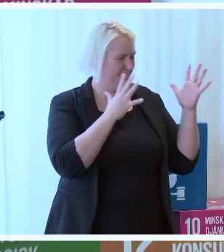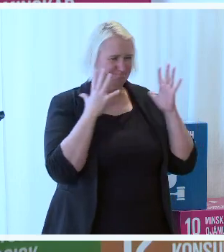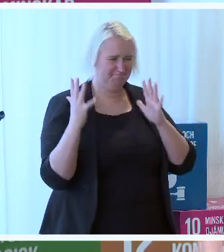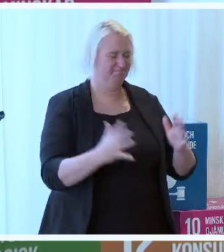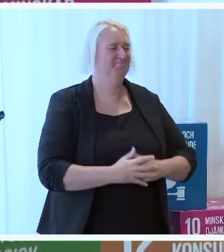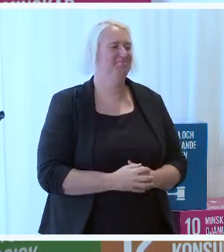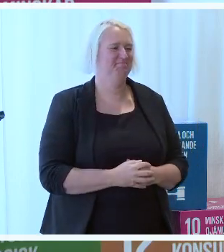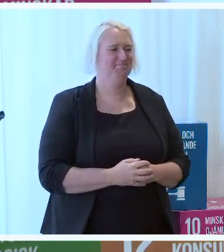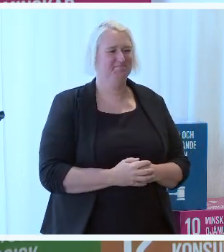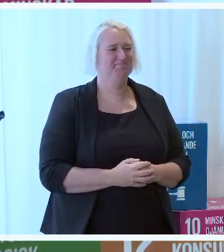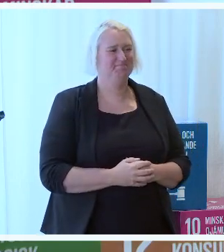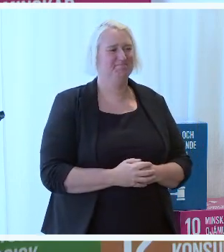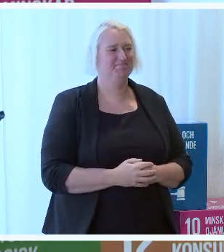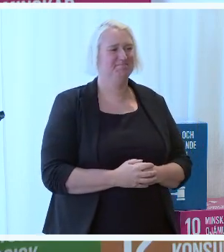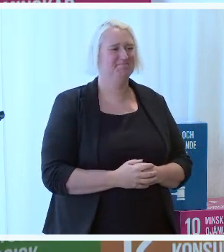mashallah.